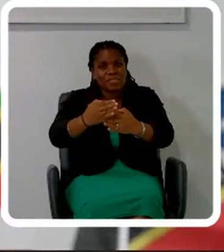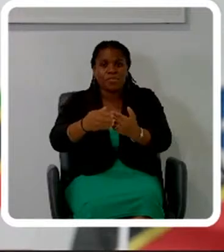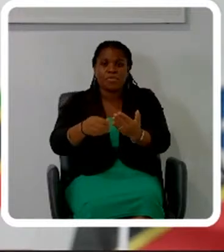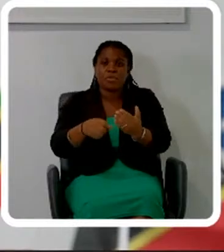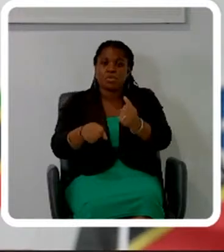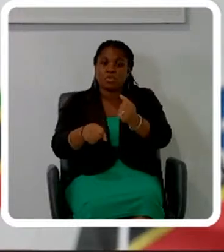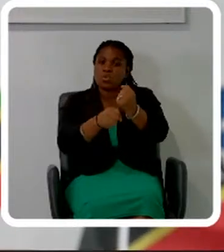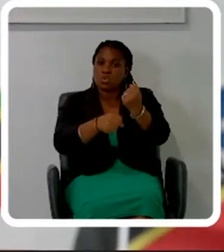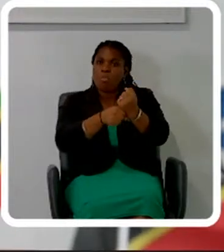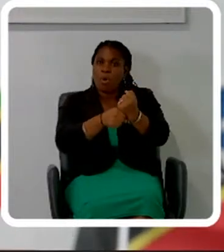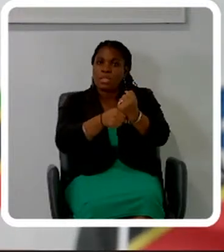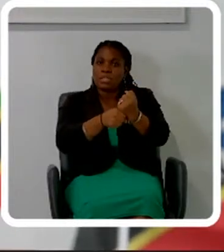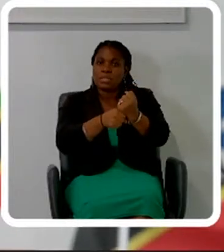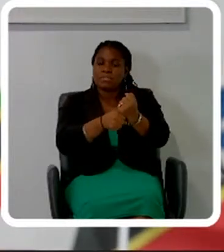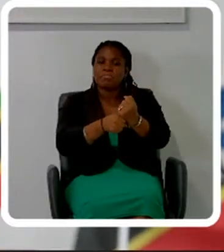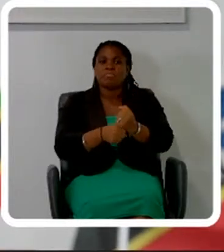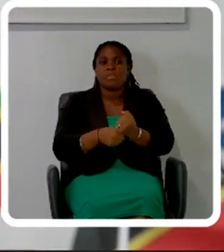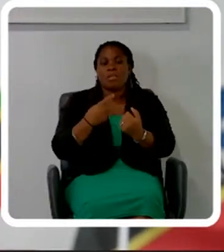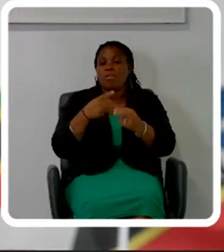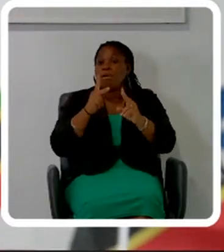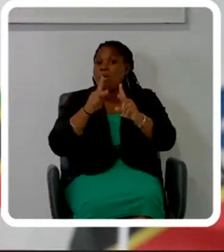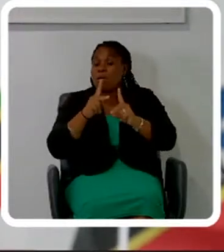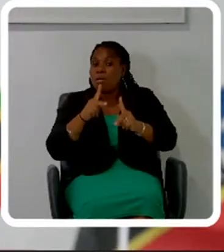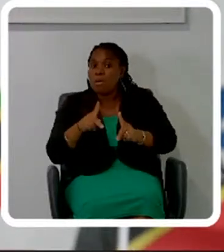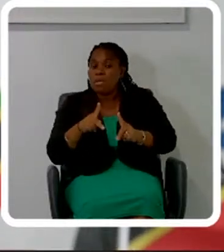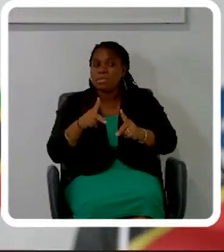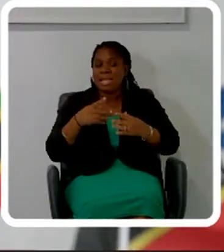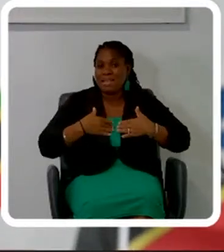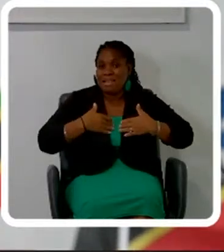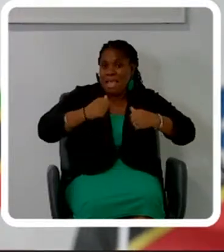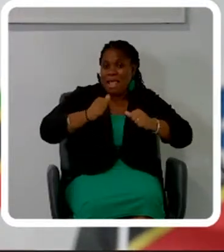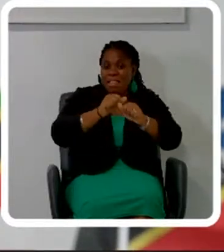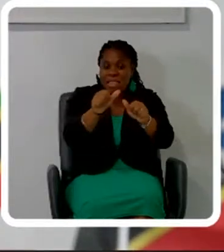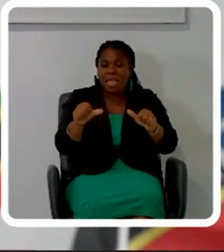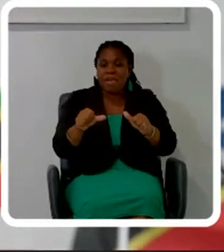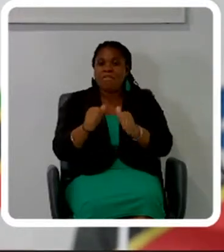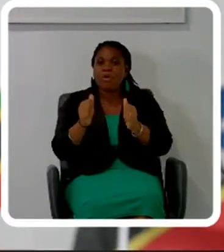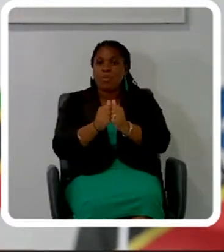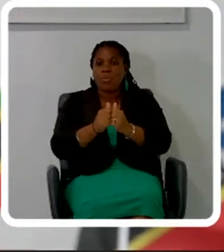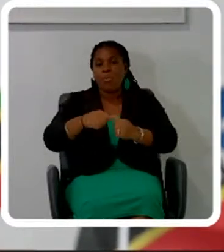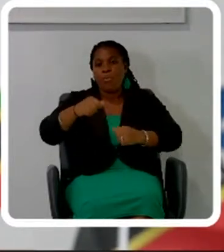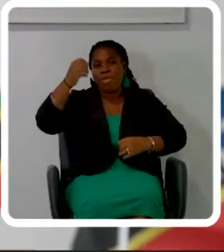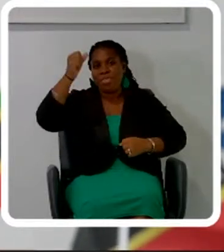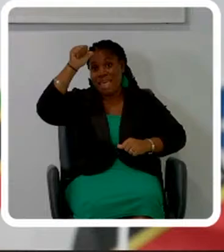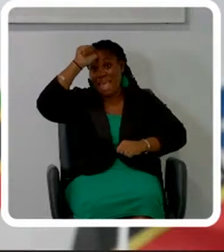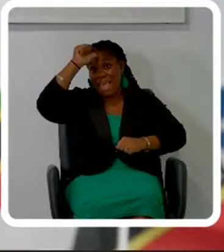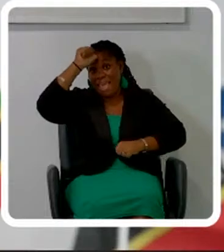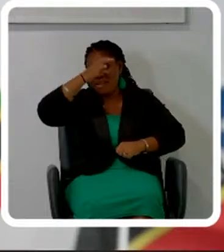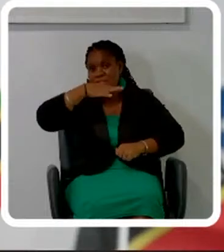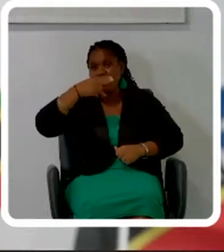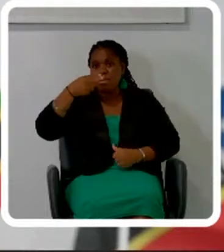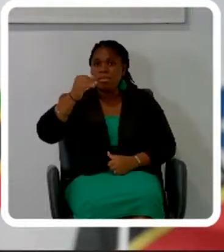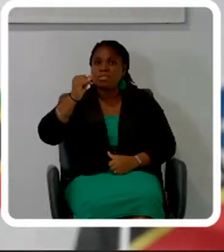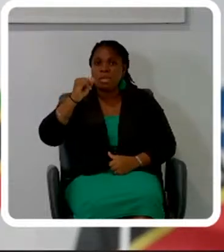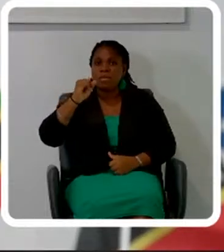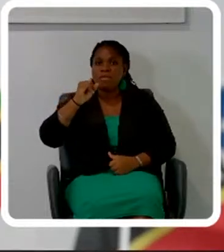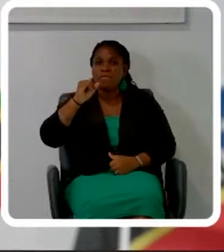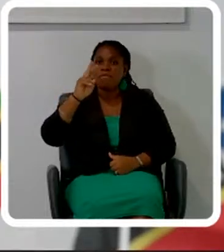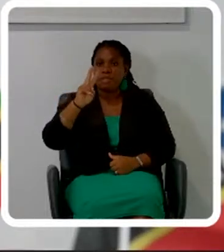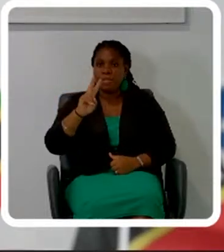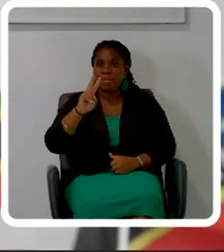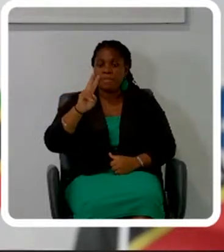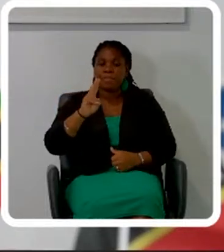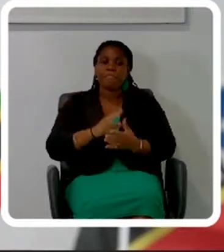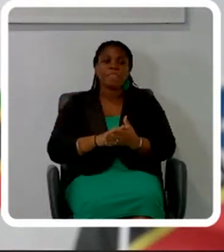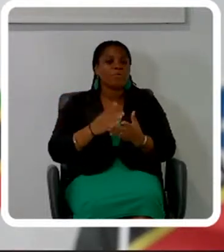and AIDS prevention and treatment and so forth. This epidemic, we have gained a lot of